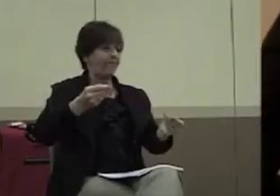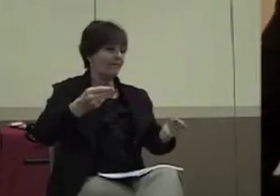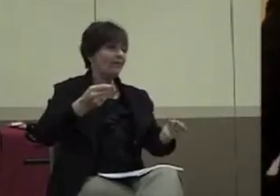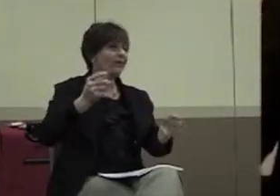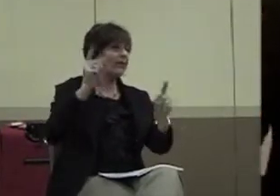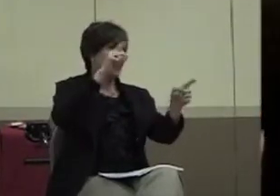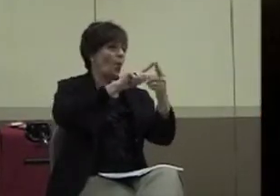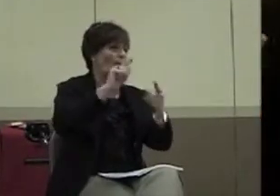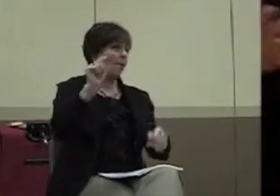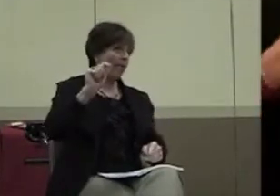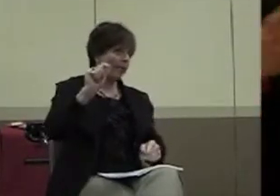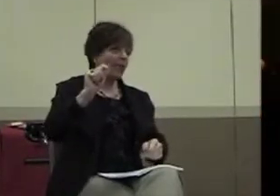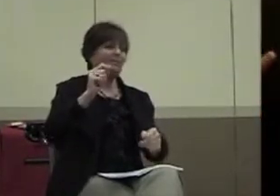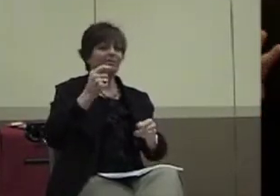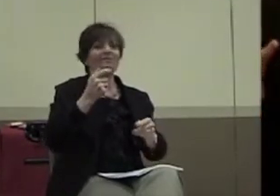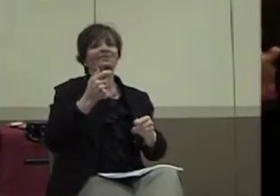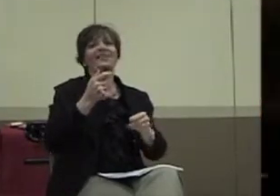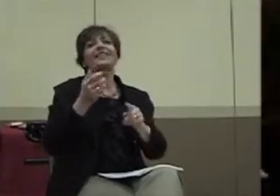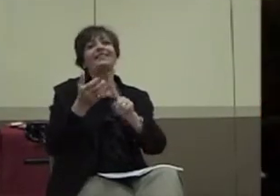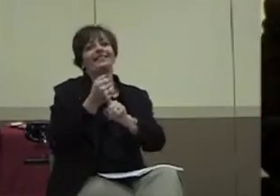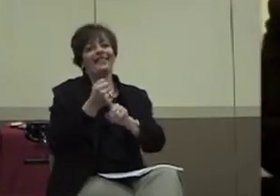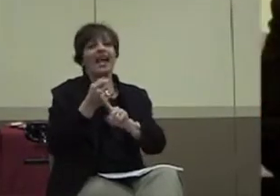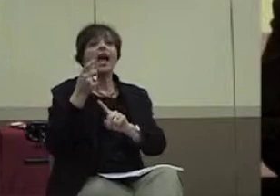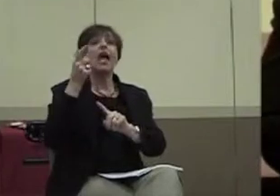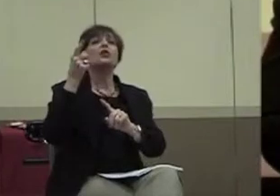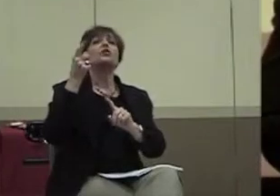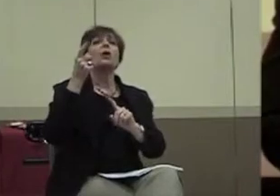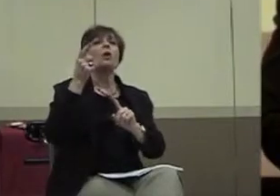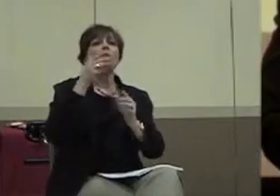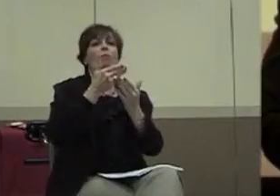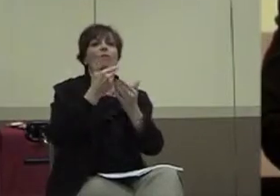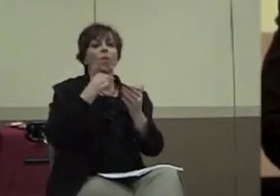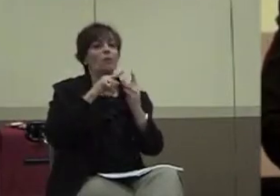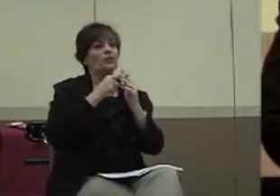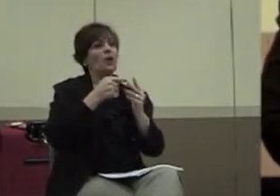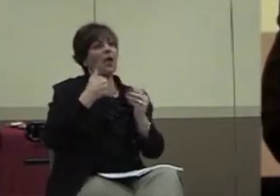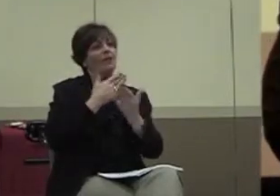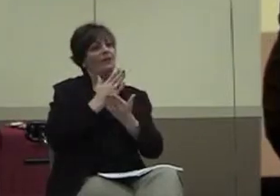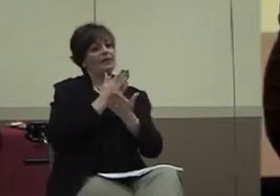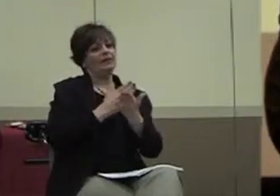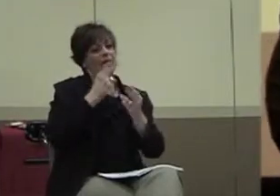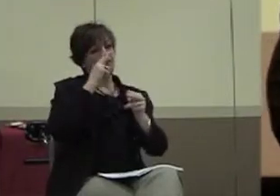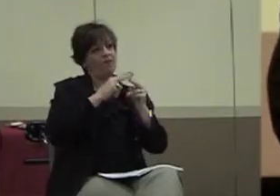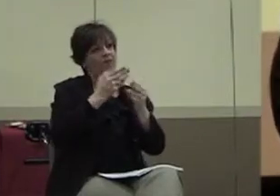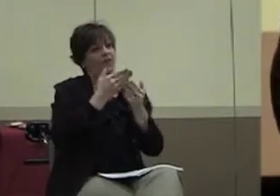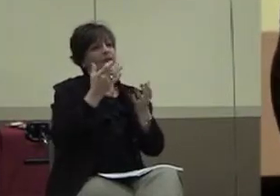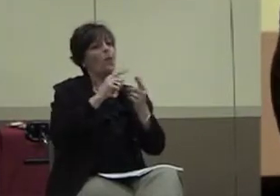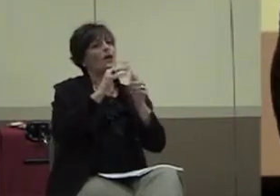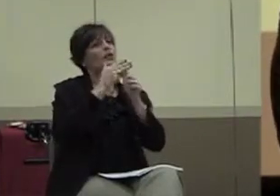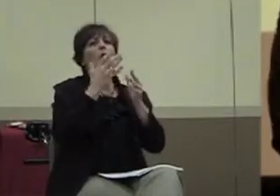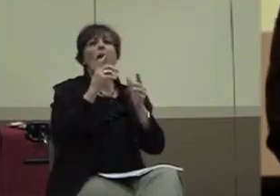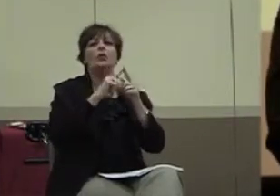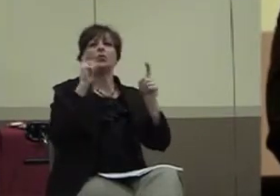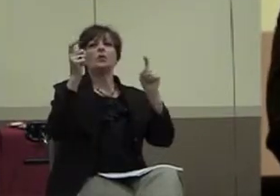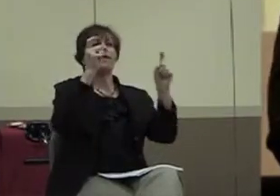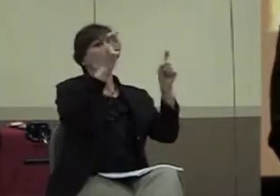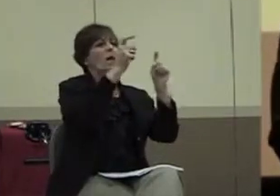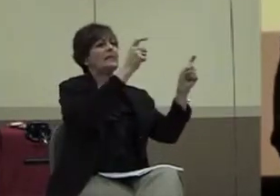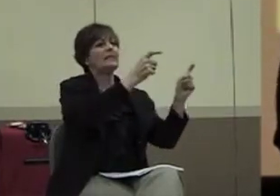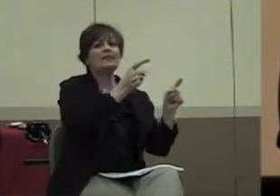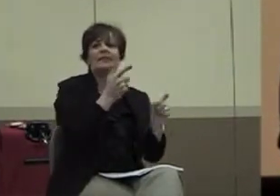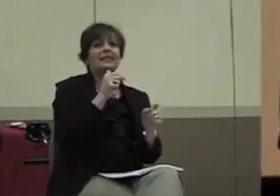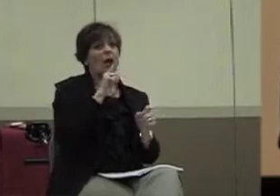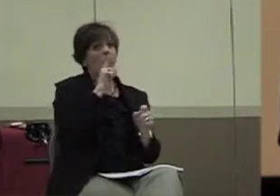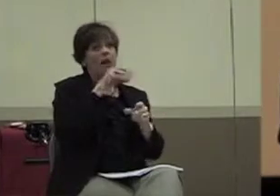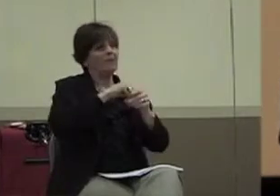Well, before we get started, just I have some fun things I like to share. I like to give out presents, and it's not really part of